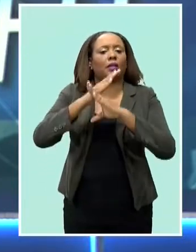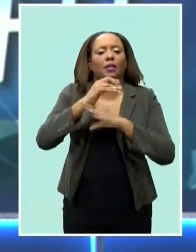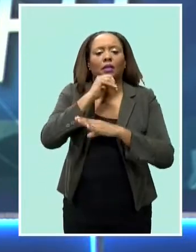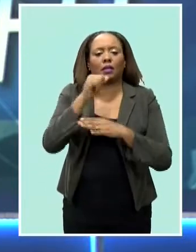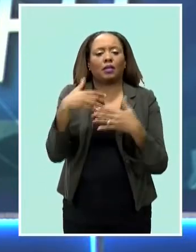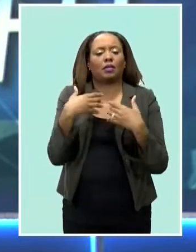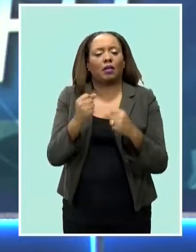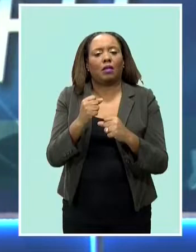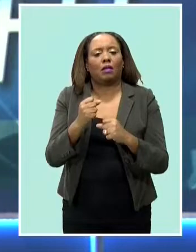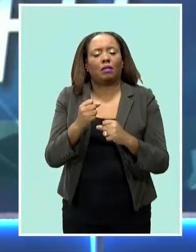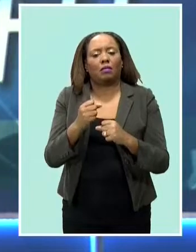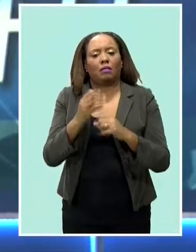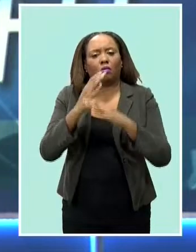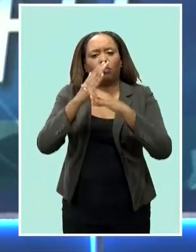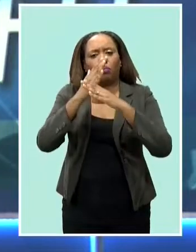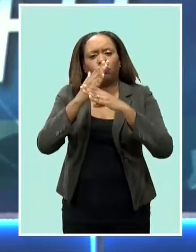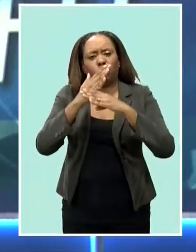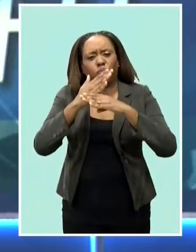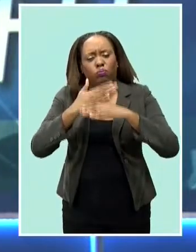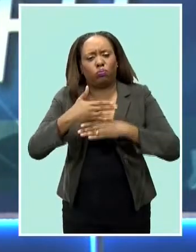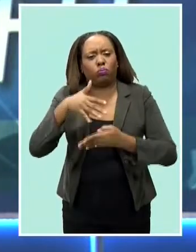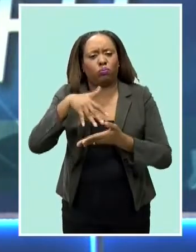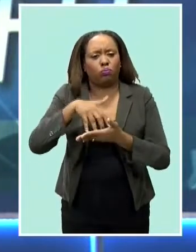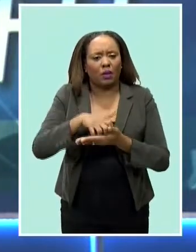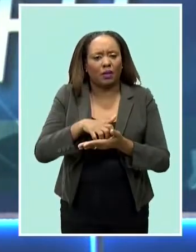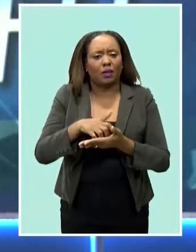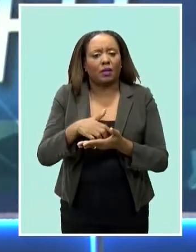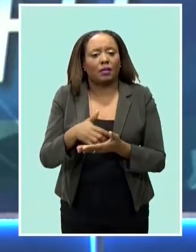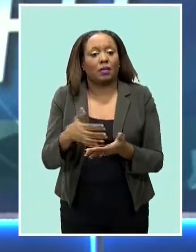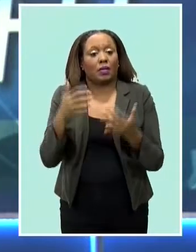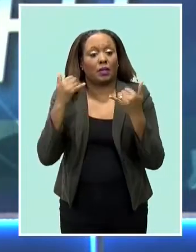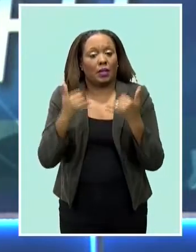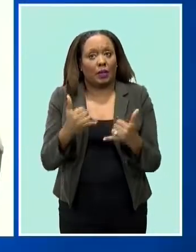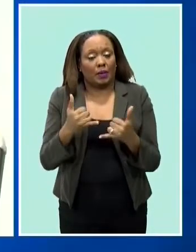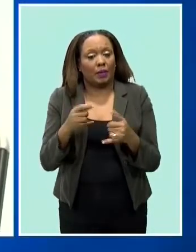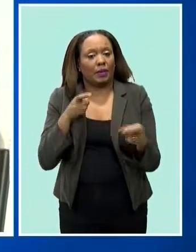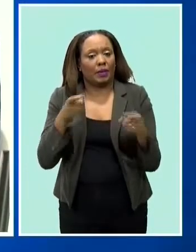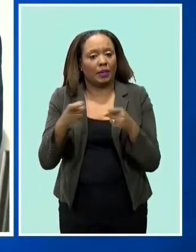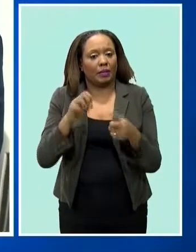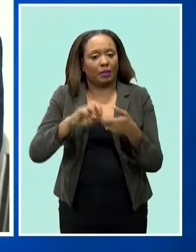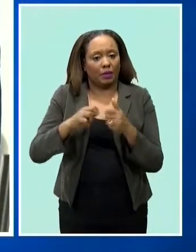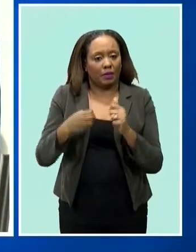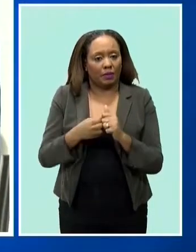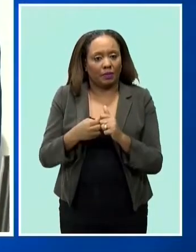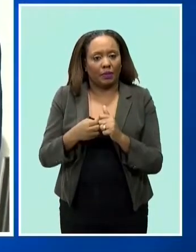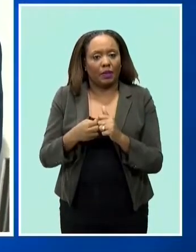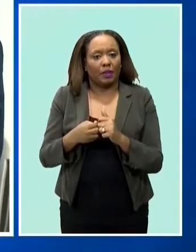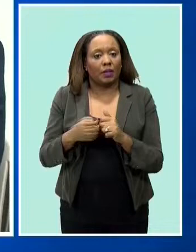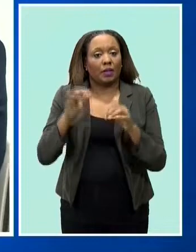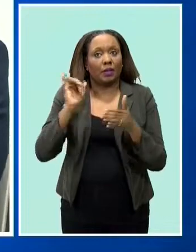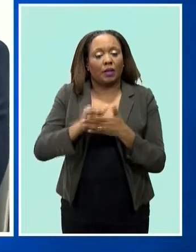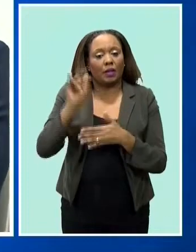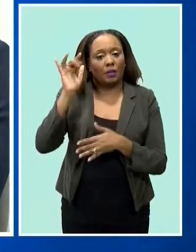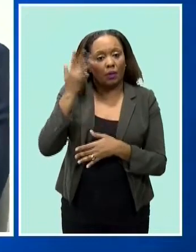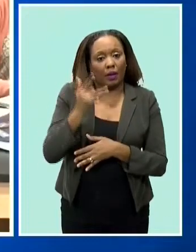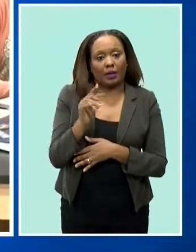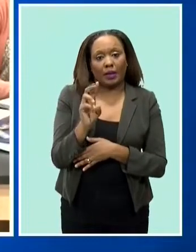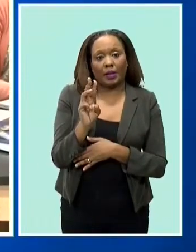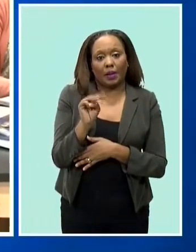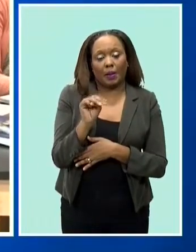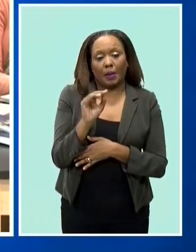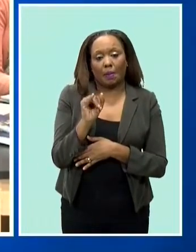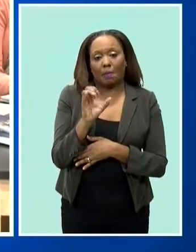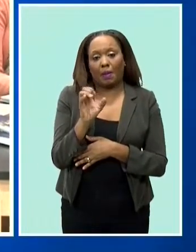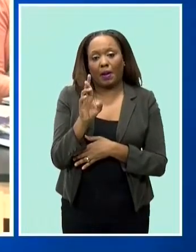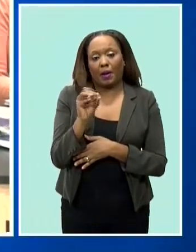than cancer and other epidemics combined. She says if not dealt with now, antimicrobial resistance can push the world back